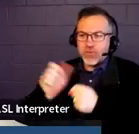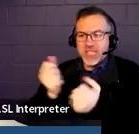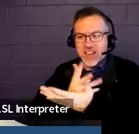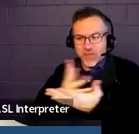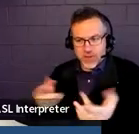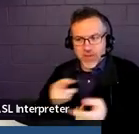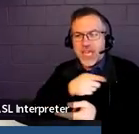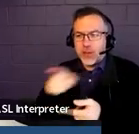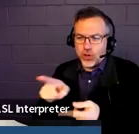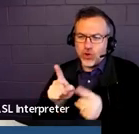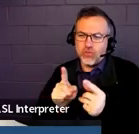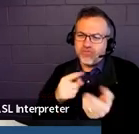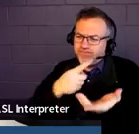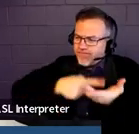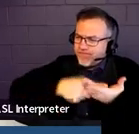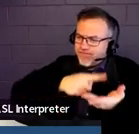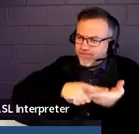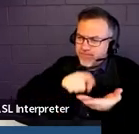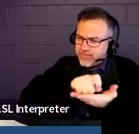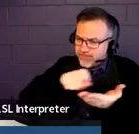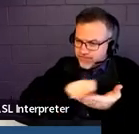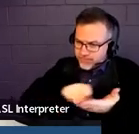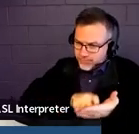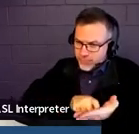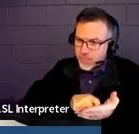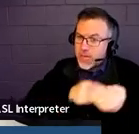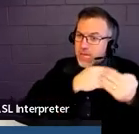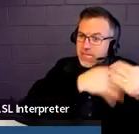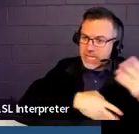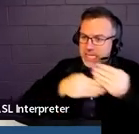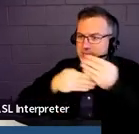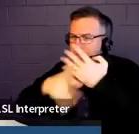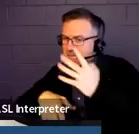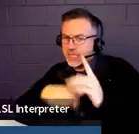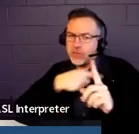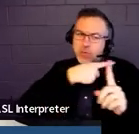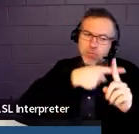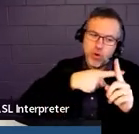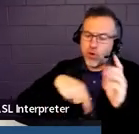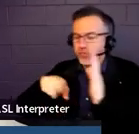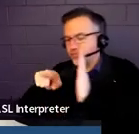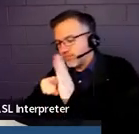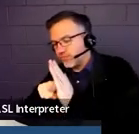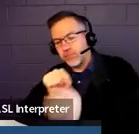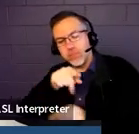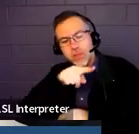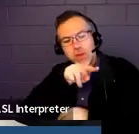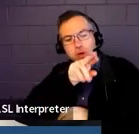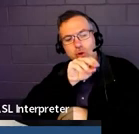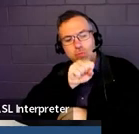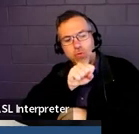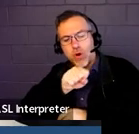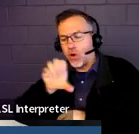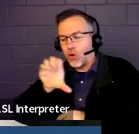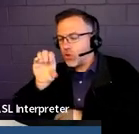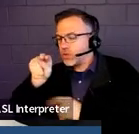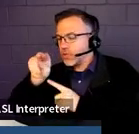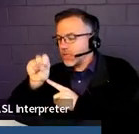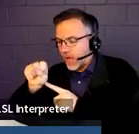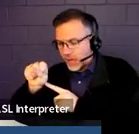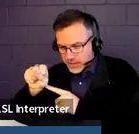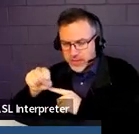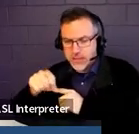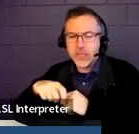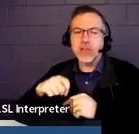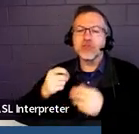And you're making the notes, the pros and cons that was for the extension, the cons that's against,